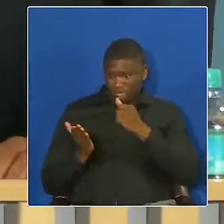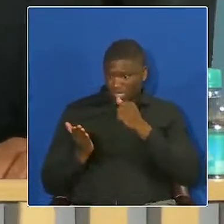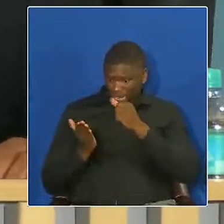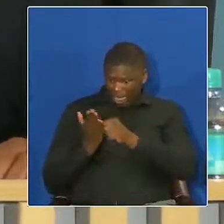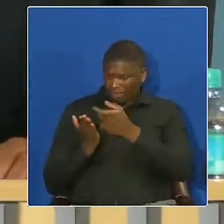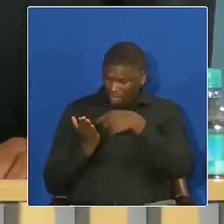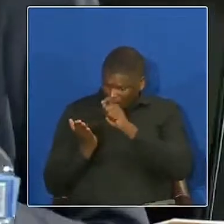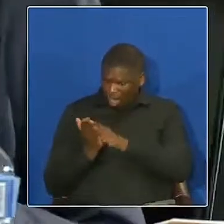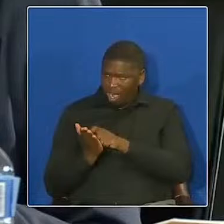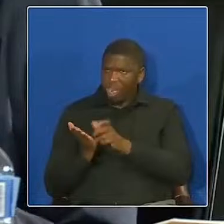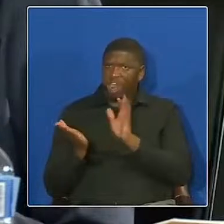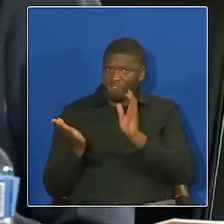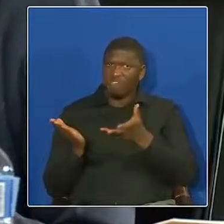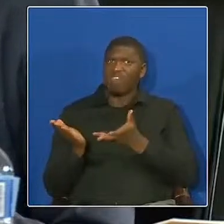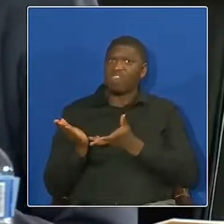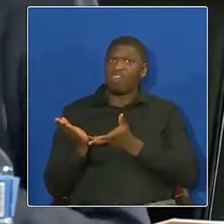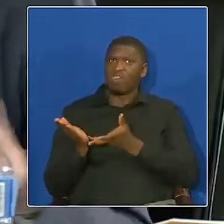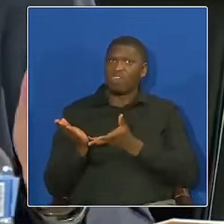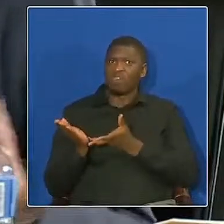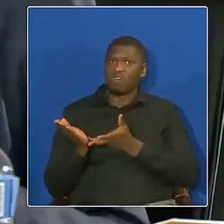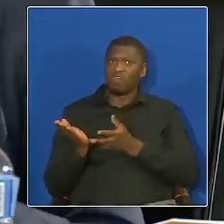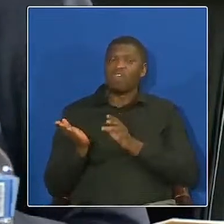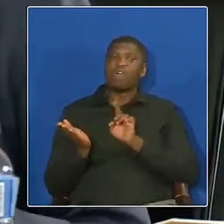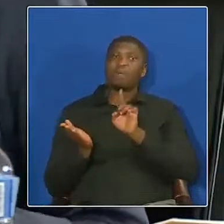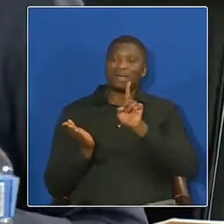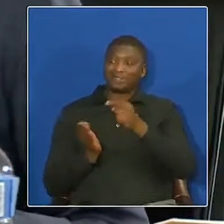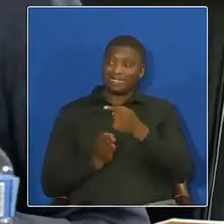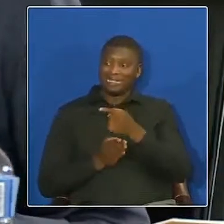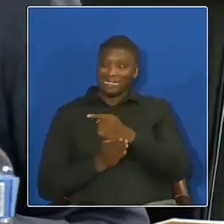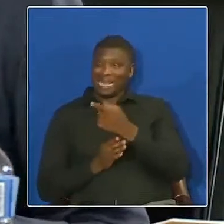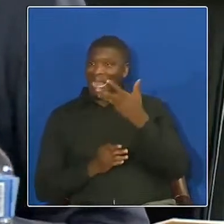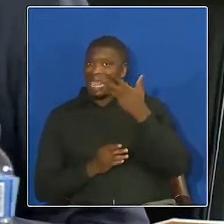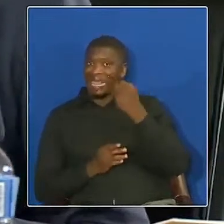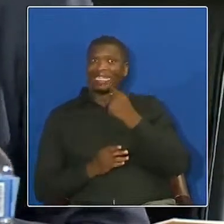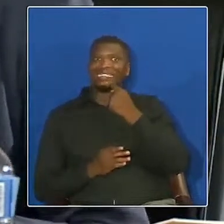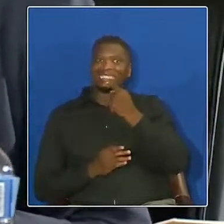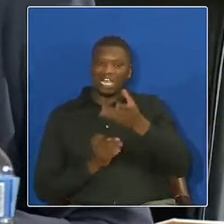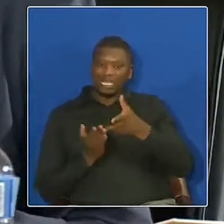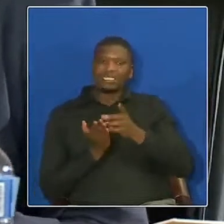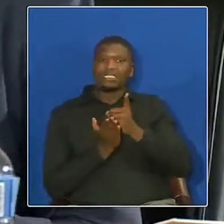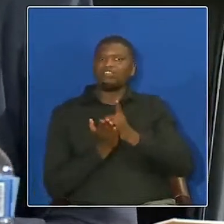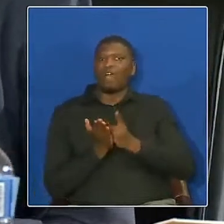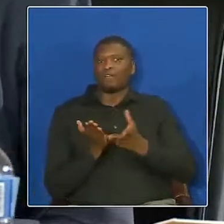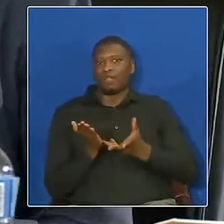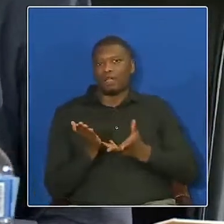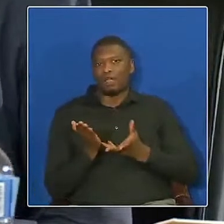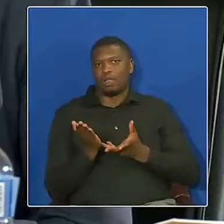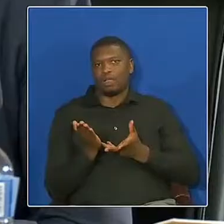signed, but Mr. Matlala refers to it as a draft letter.